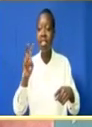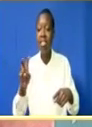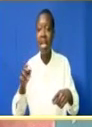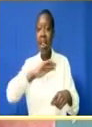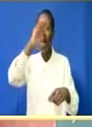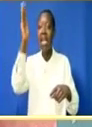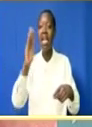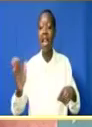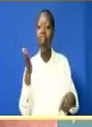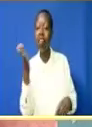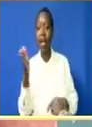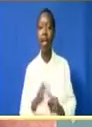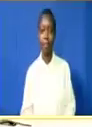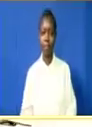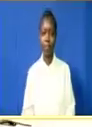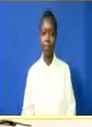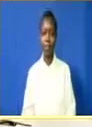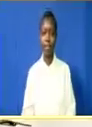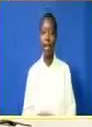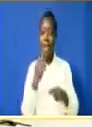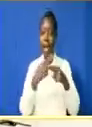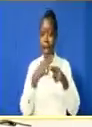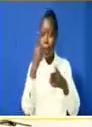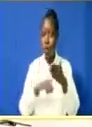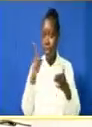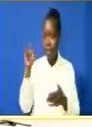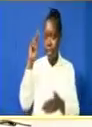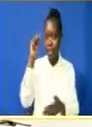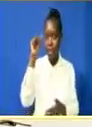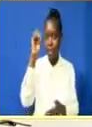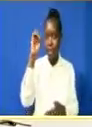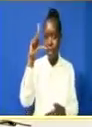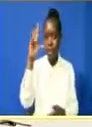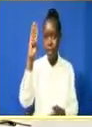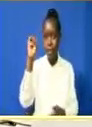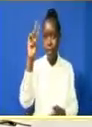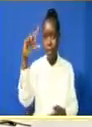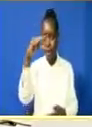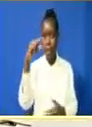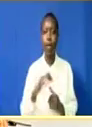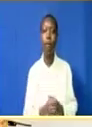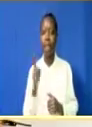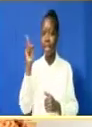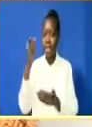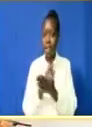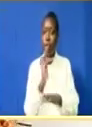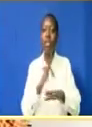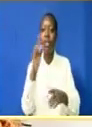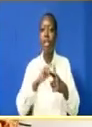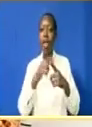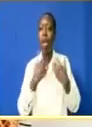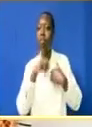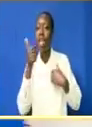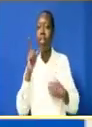Yeah. That's a hill. It's known as an incel bug. Okay. So that's some of the effects. Okay. Then we have that.